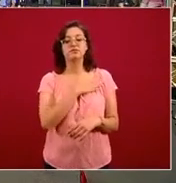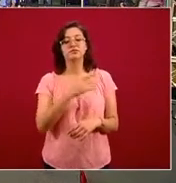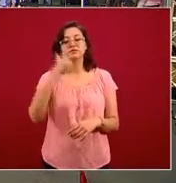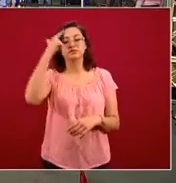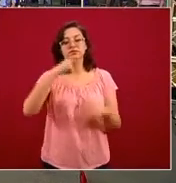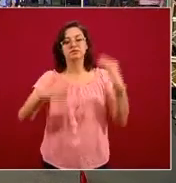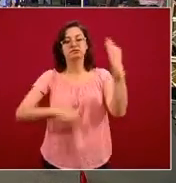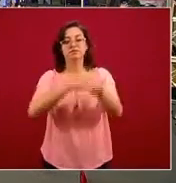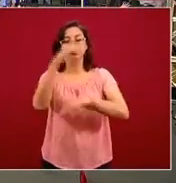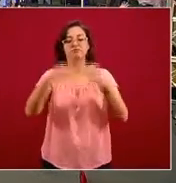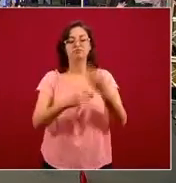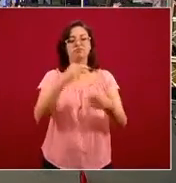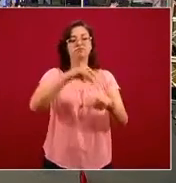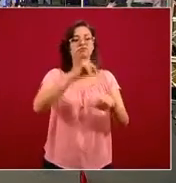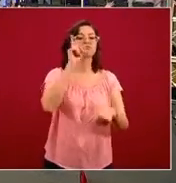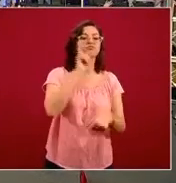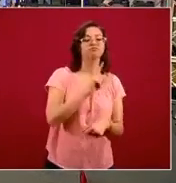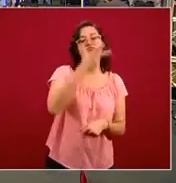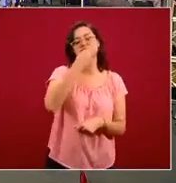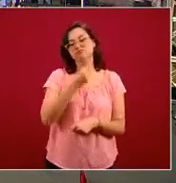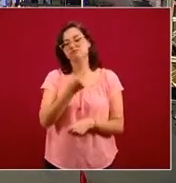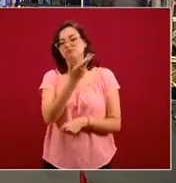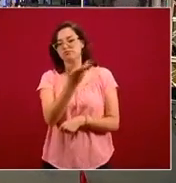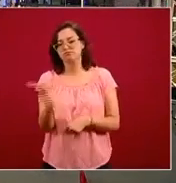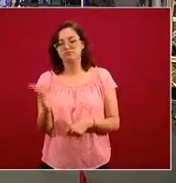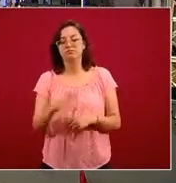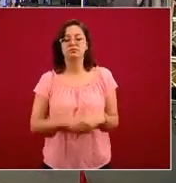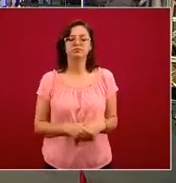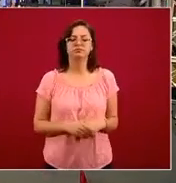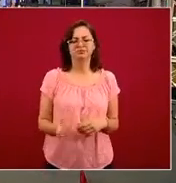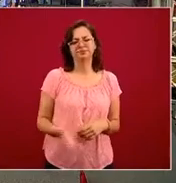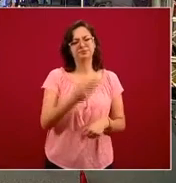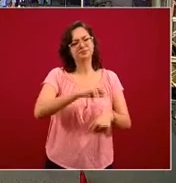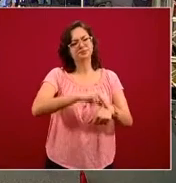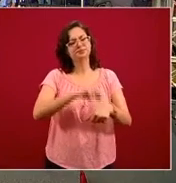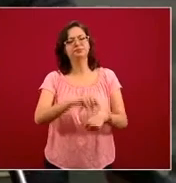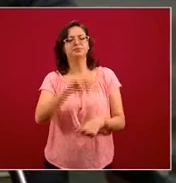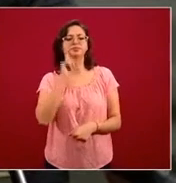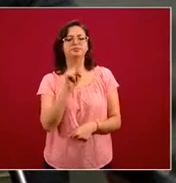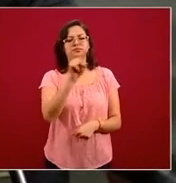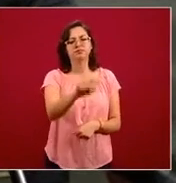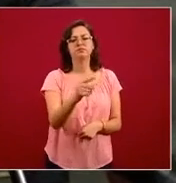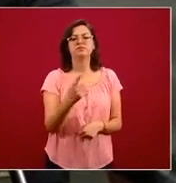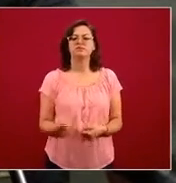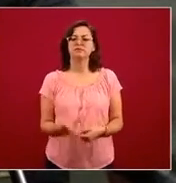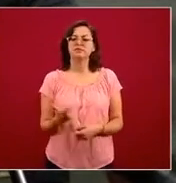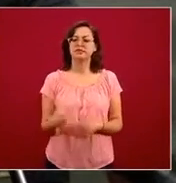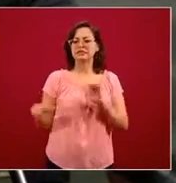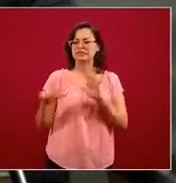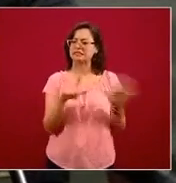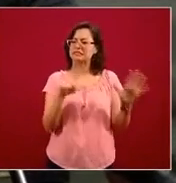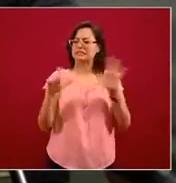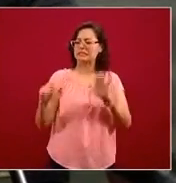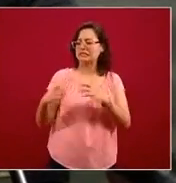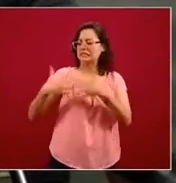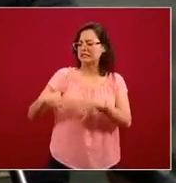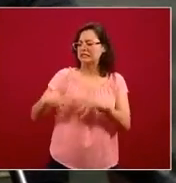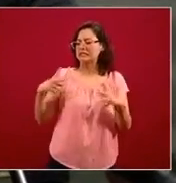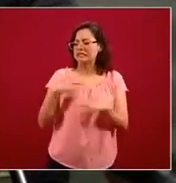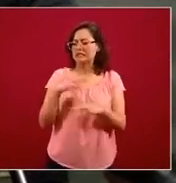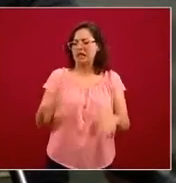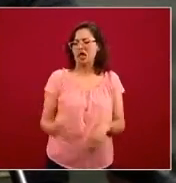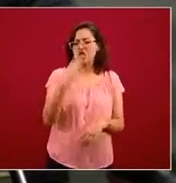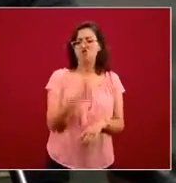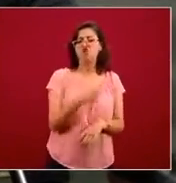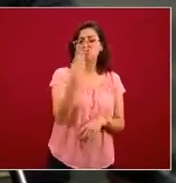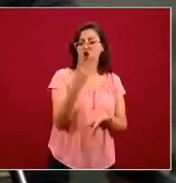Good evening, everyone. Doctors, I'd like to ask you, doctor, of the 700 ventilators,